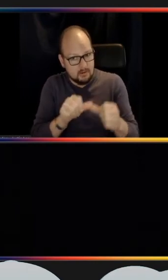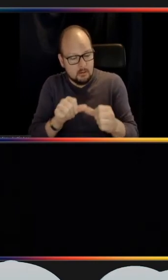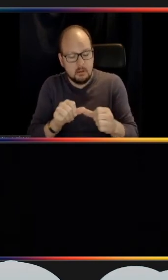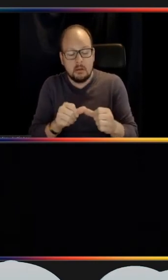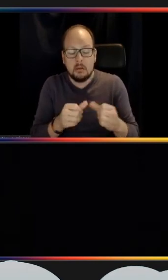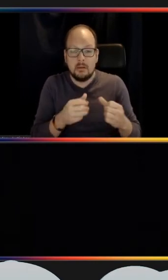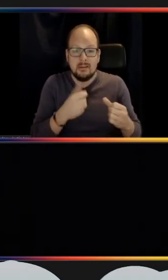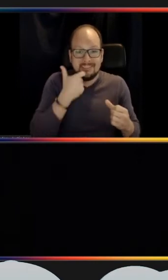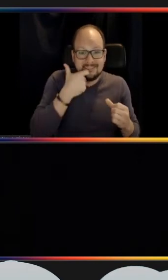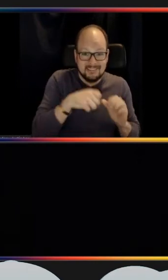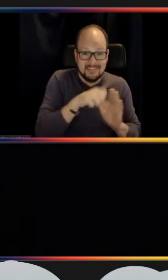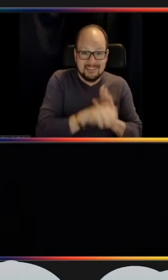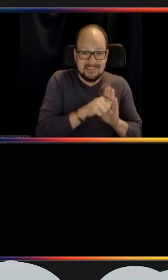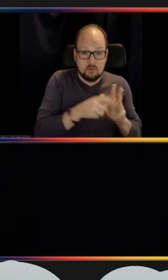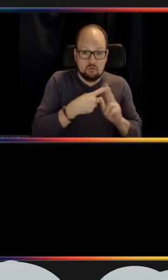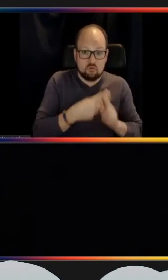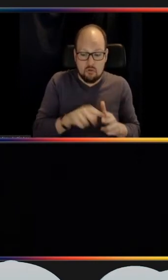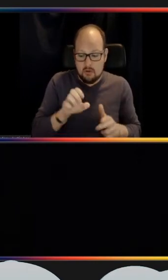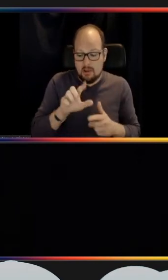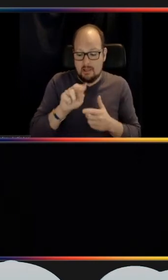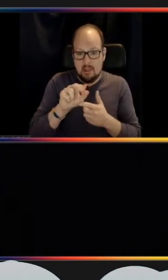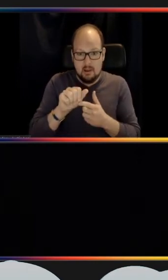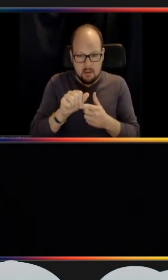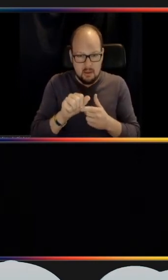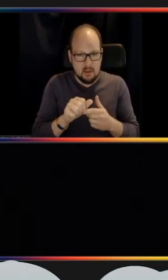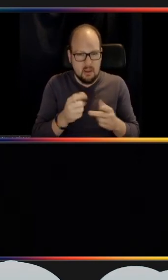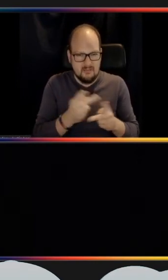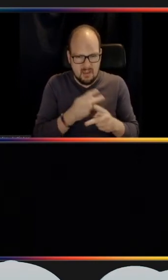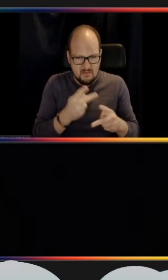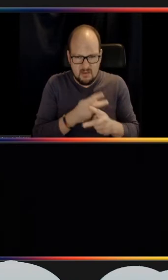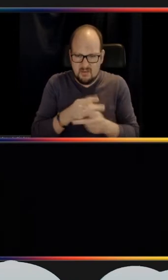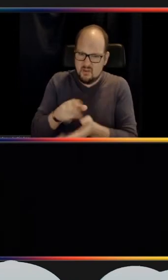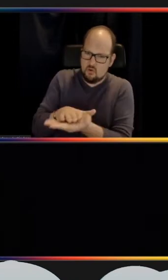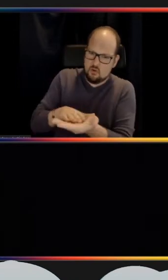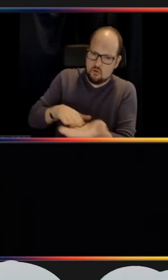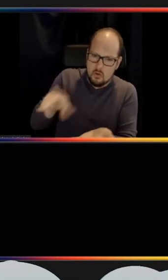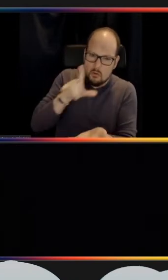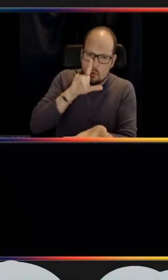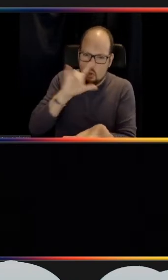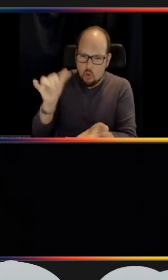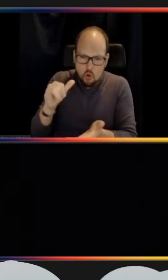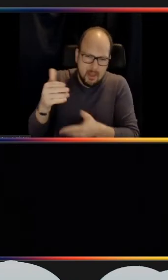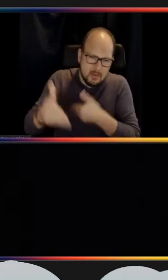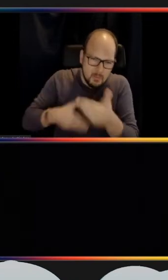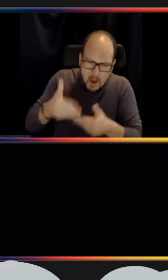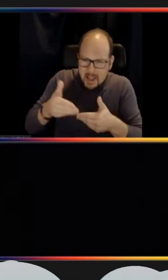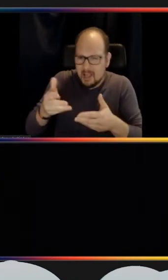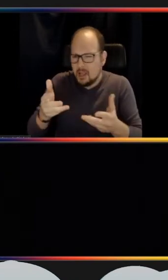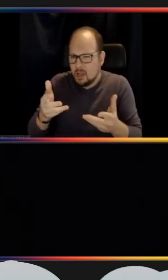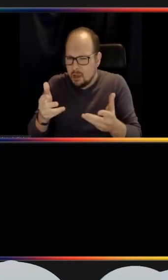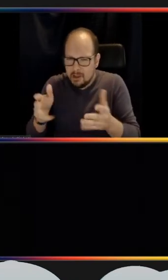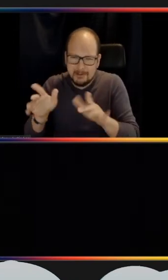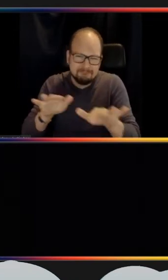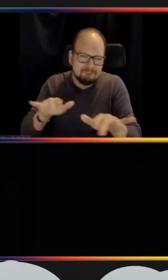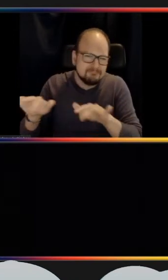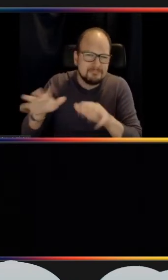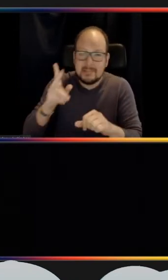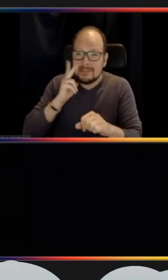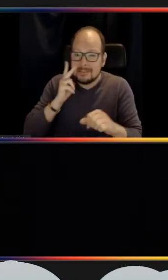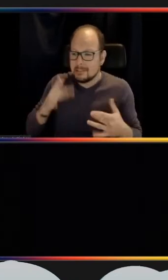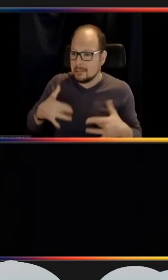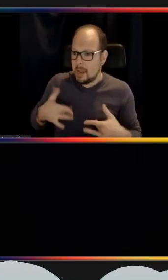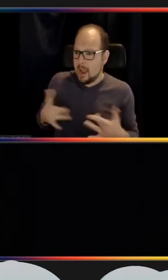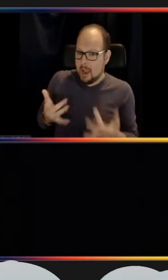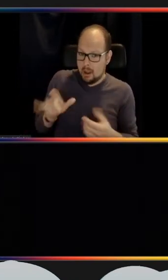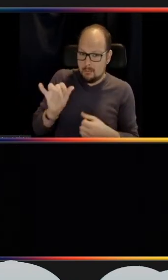season that Elena is figuring out college and doing that process, and seeing where she's gonna go and what